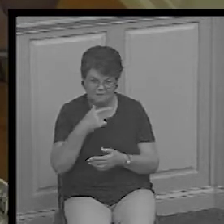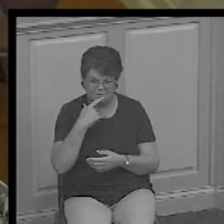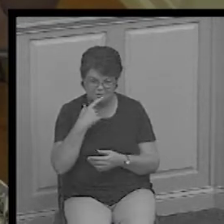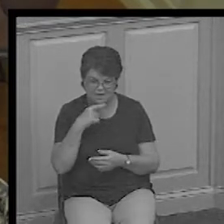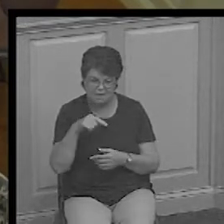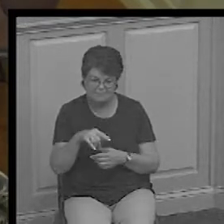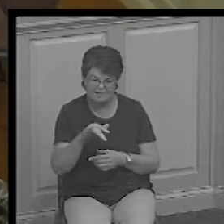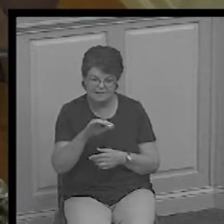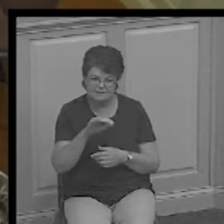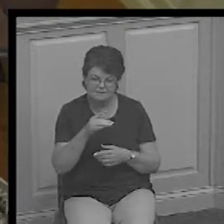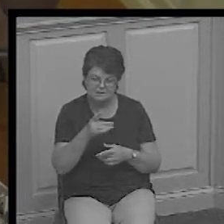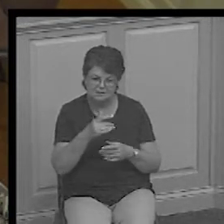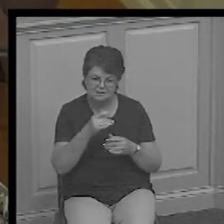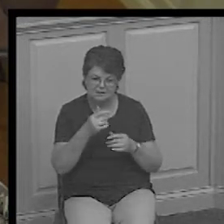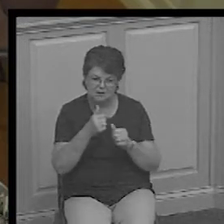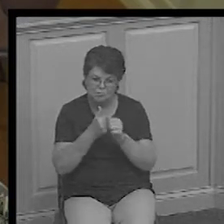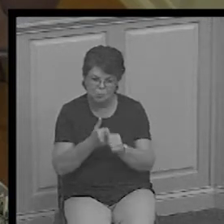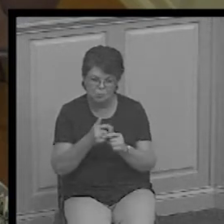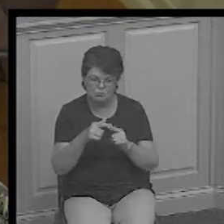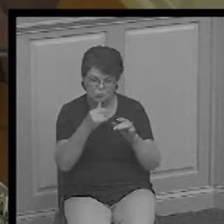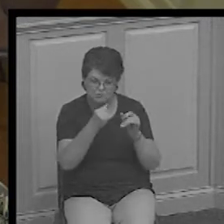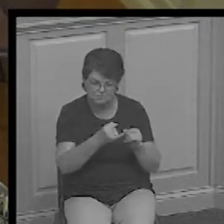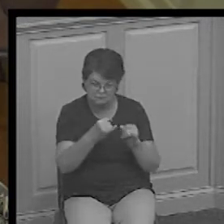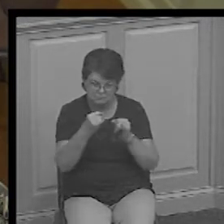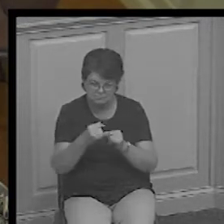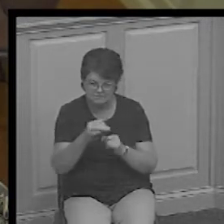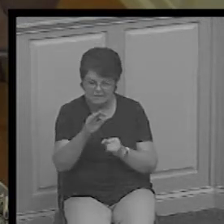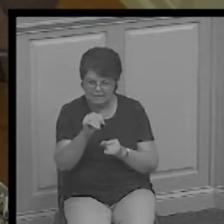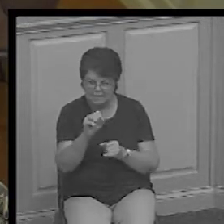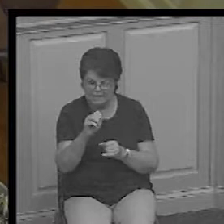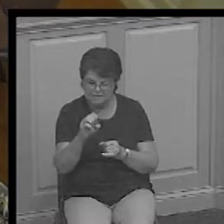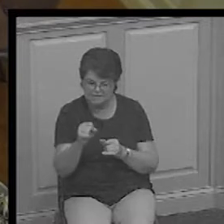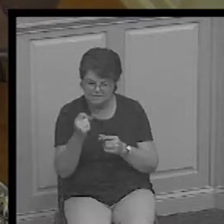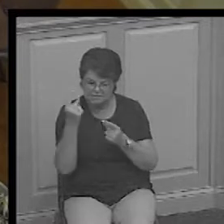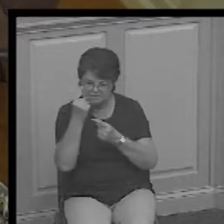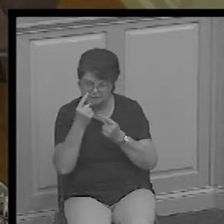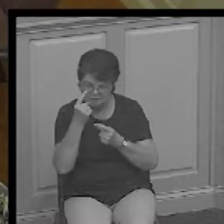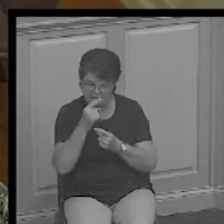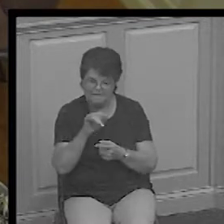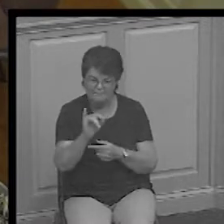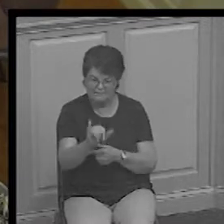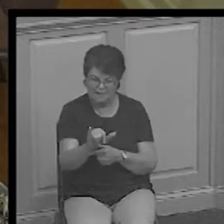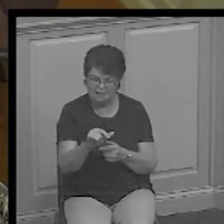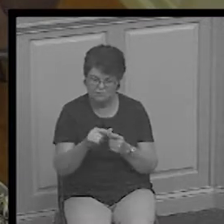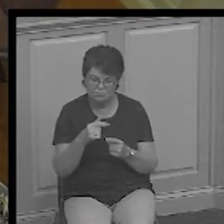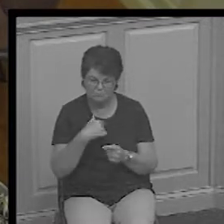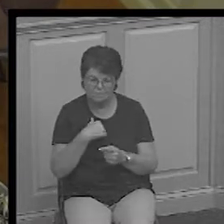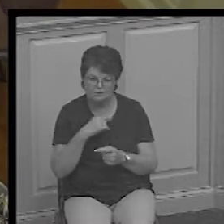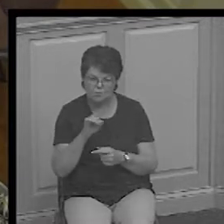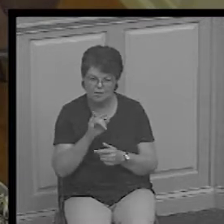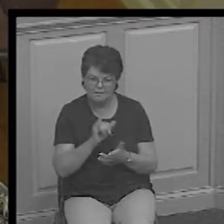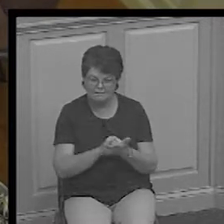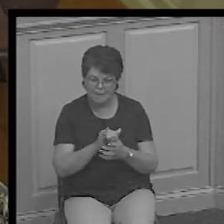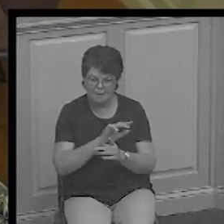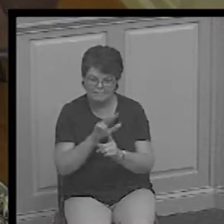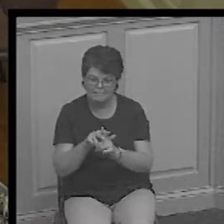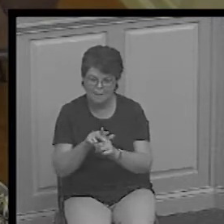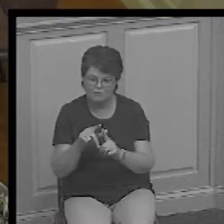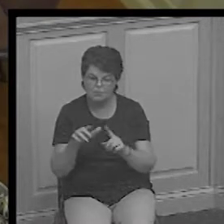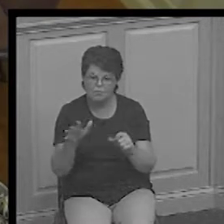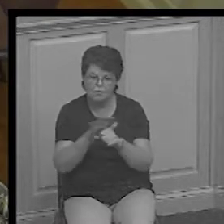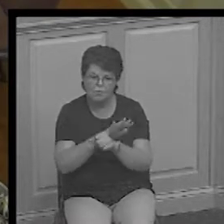this is a case-by-case consideration, that, to me, is where that applies to the whole